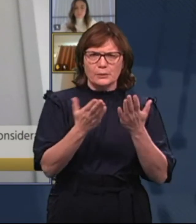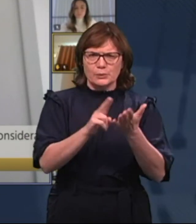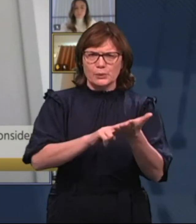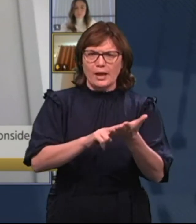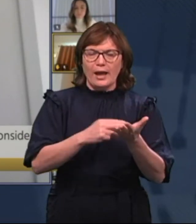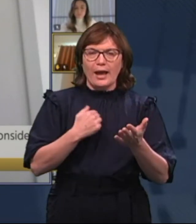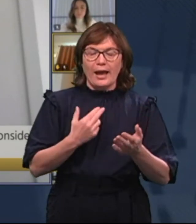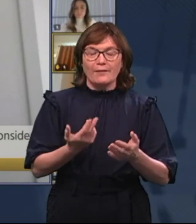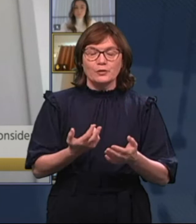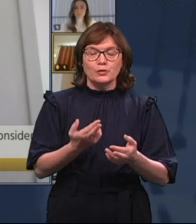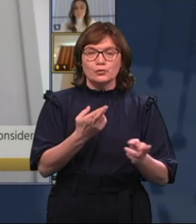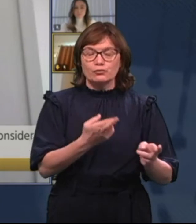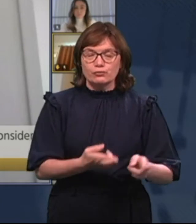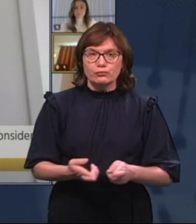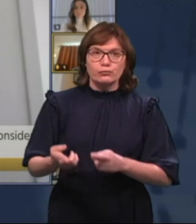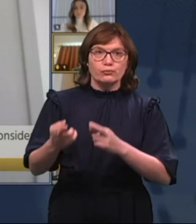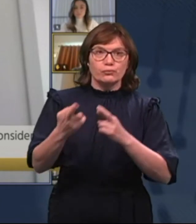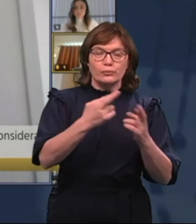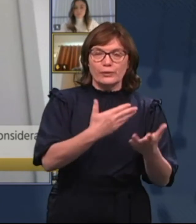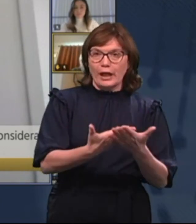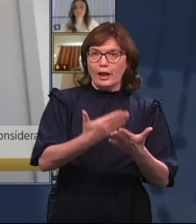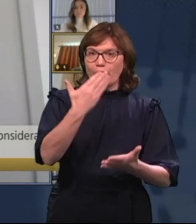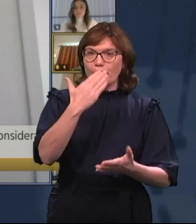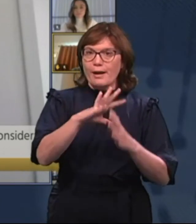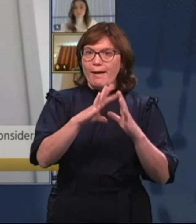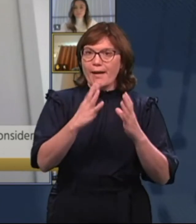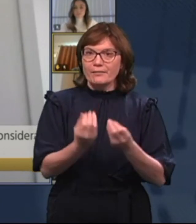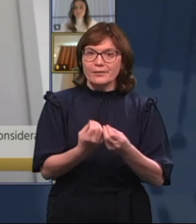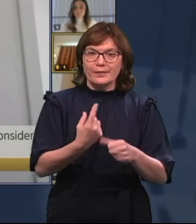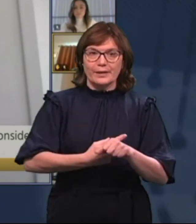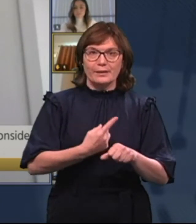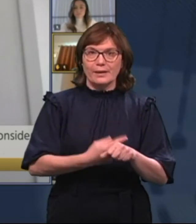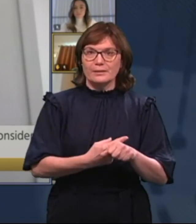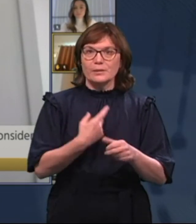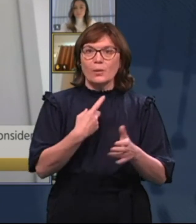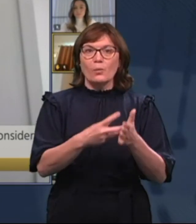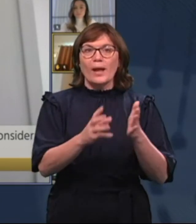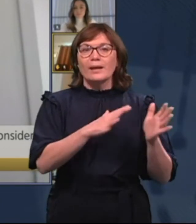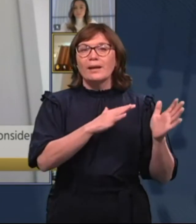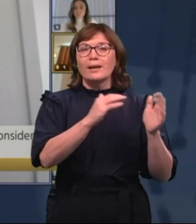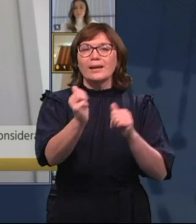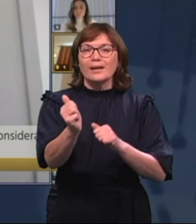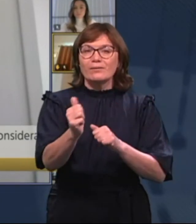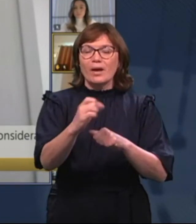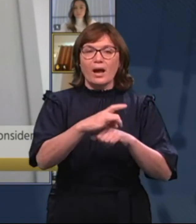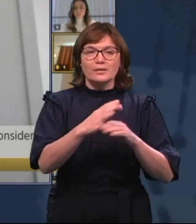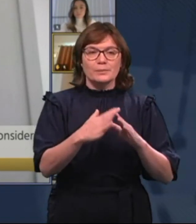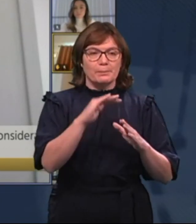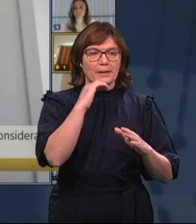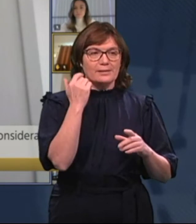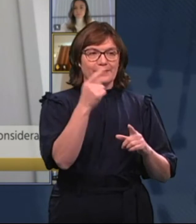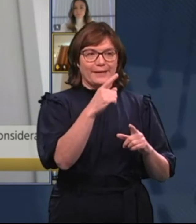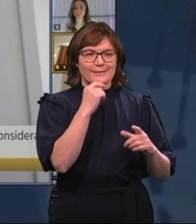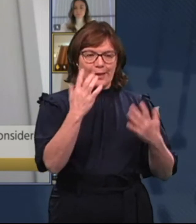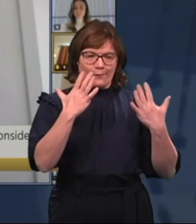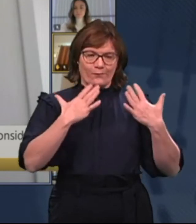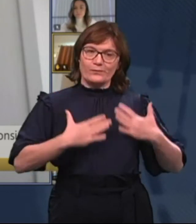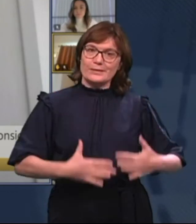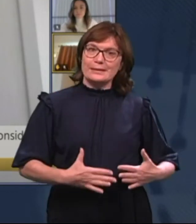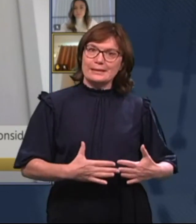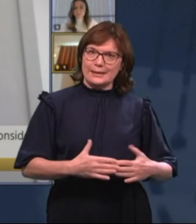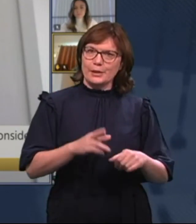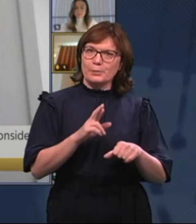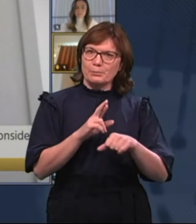to relearn an awful lot of things. And when you're discharged, you kind of think that the reason that you're discharged is that you're better.